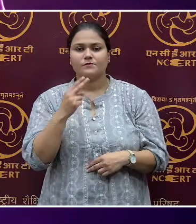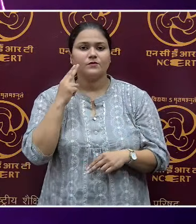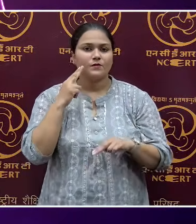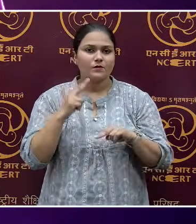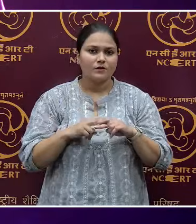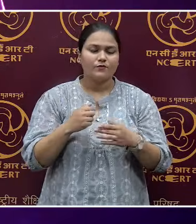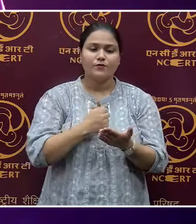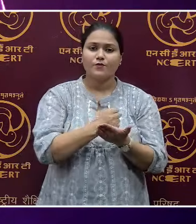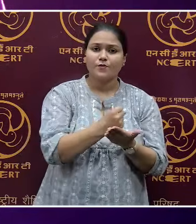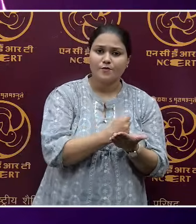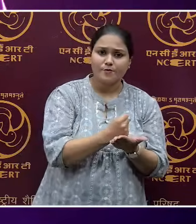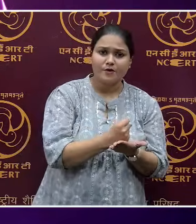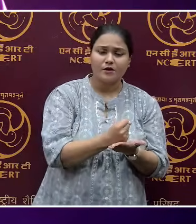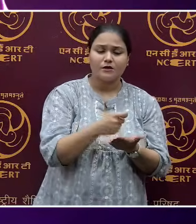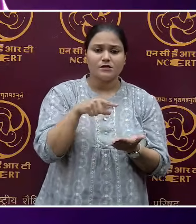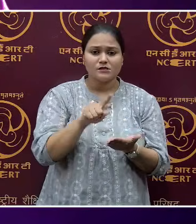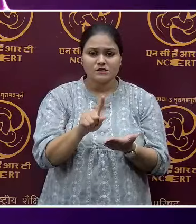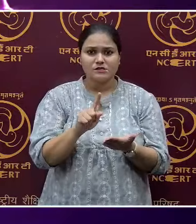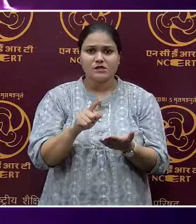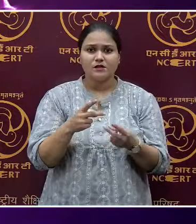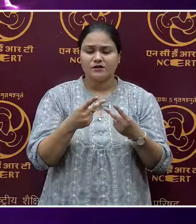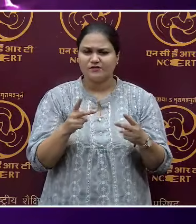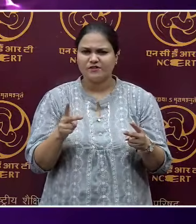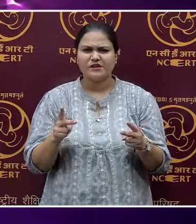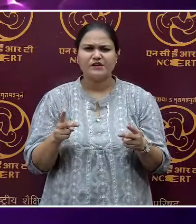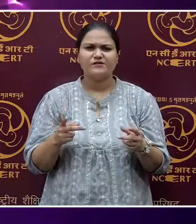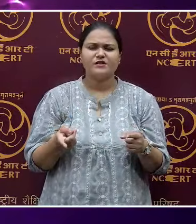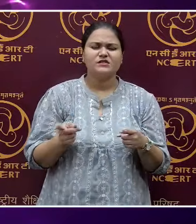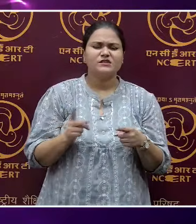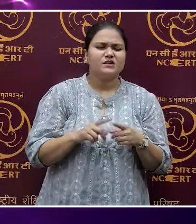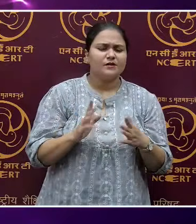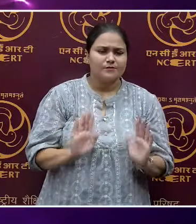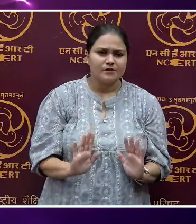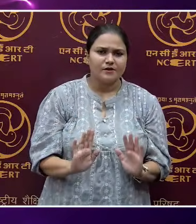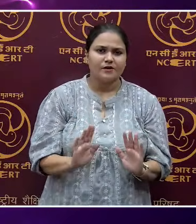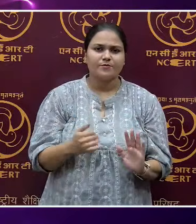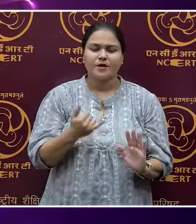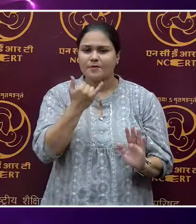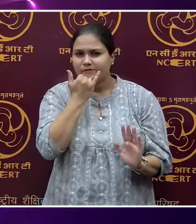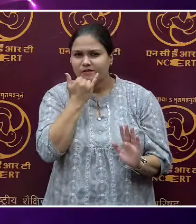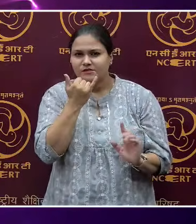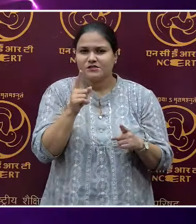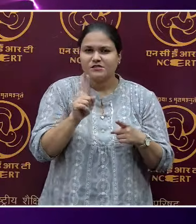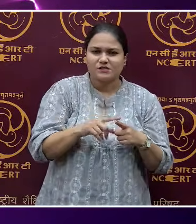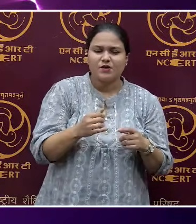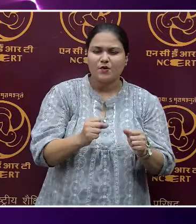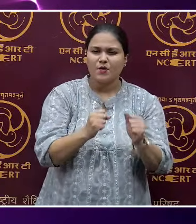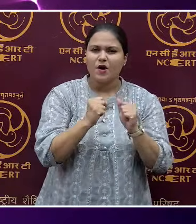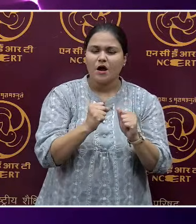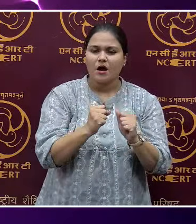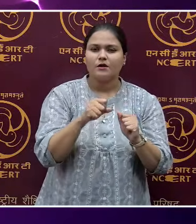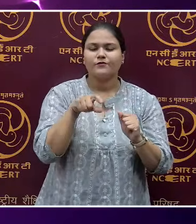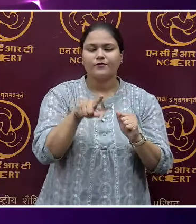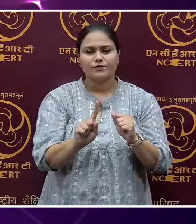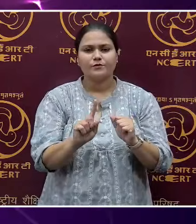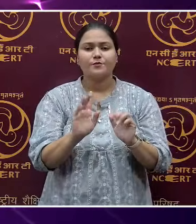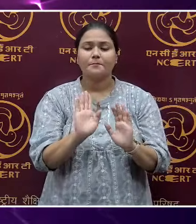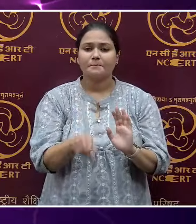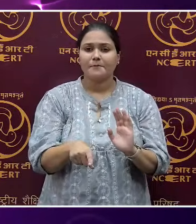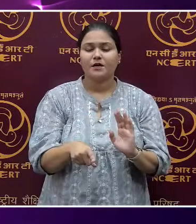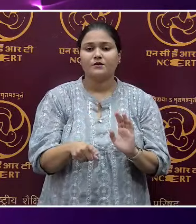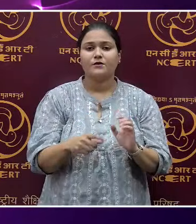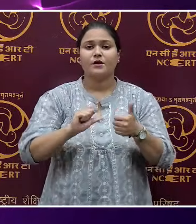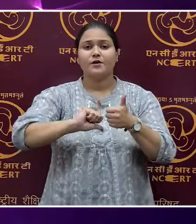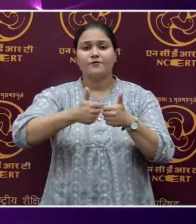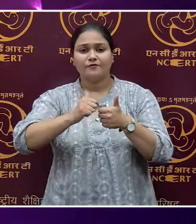you'll be practicing, you will encounter many challenges and you'll be encountering many difficulties. But we have an option of